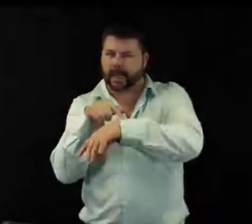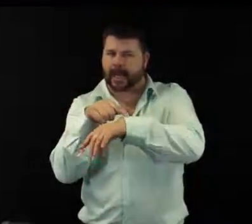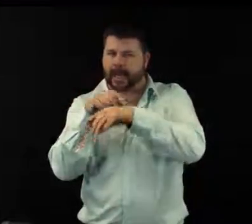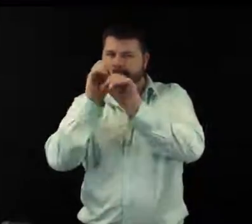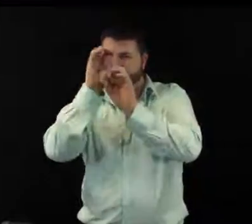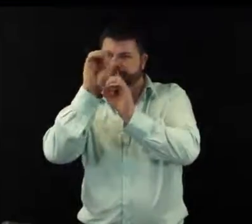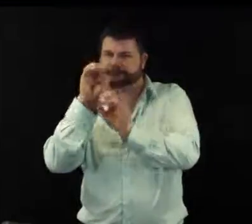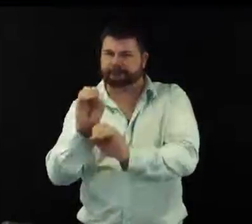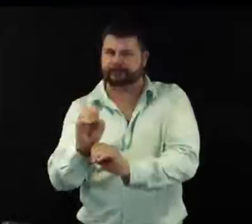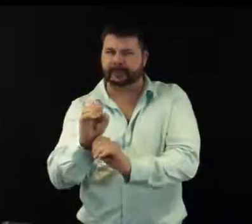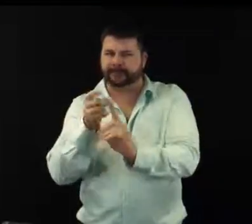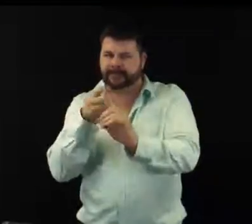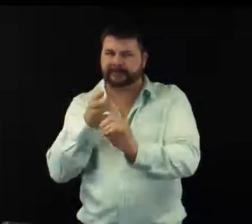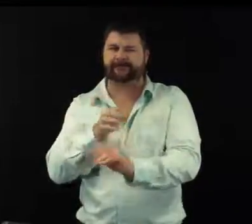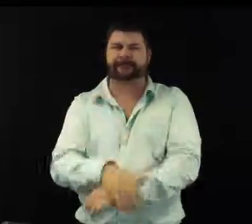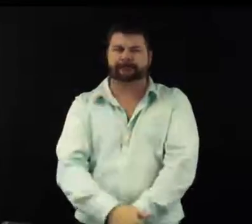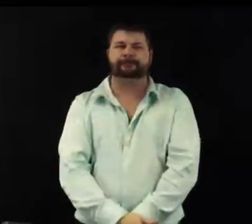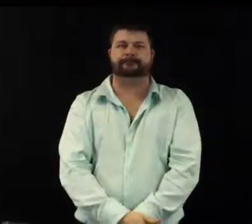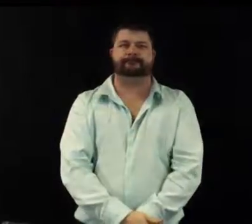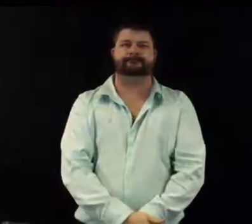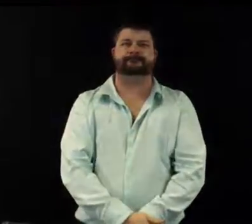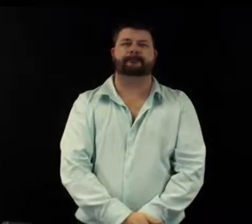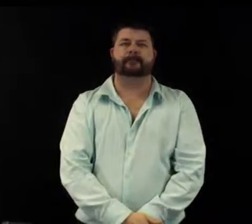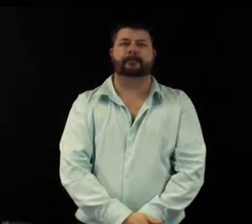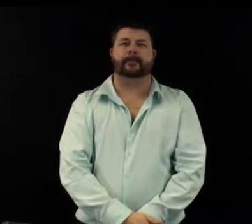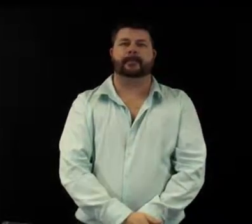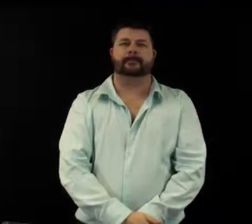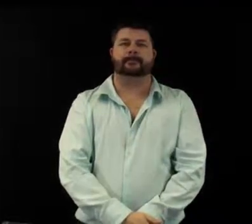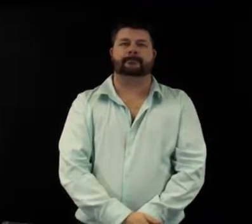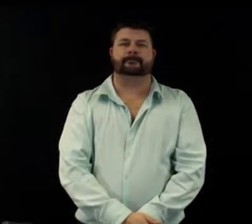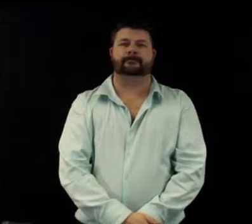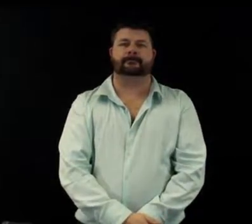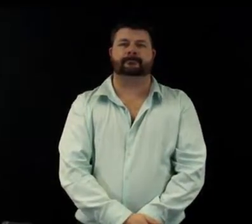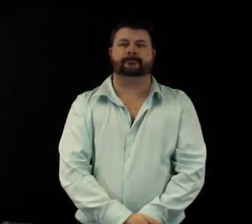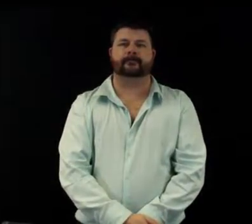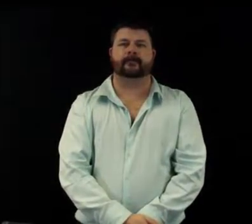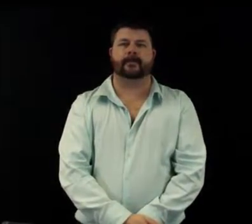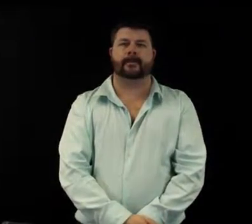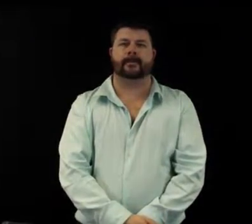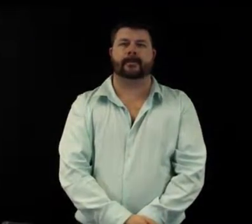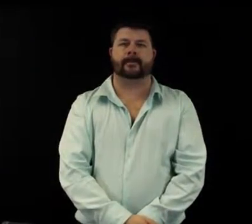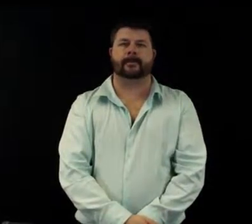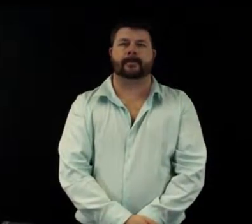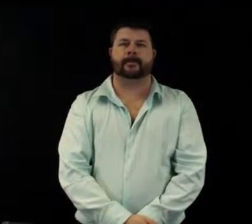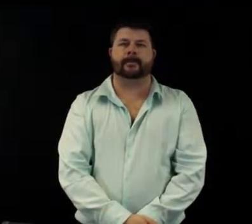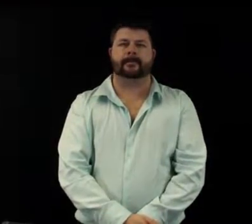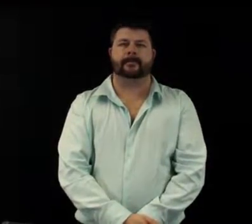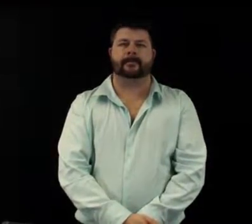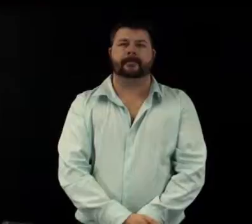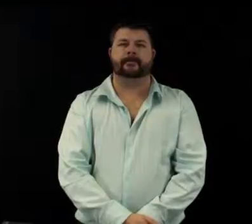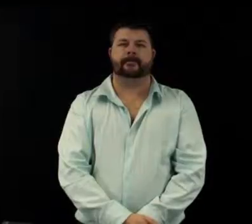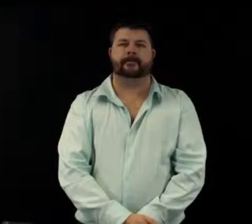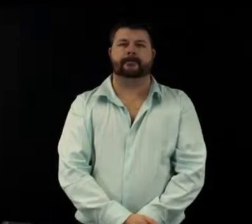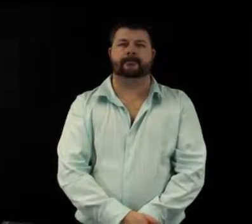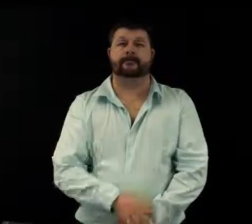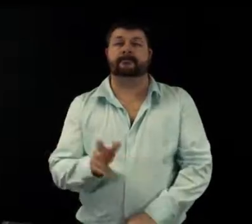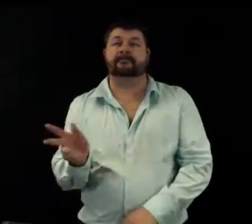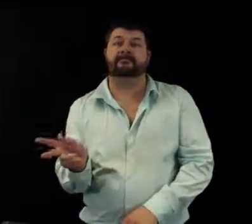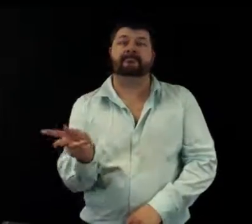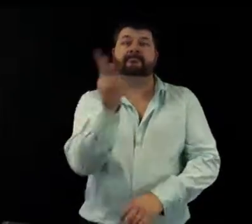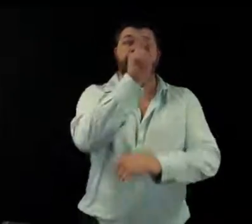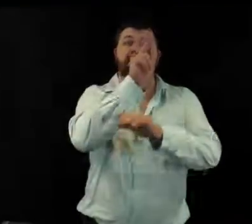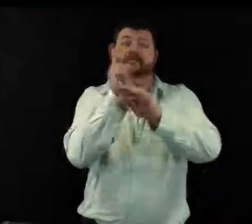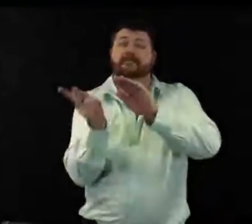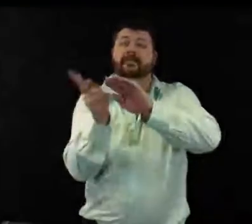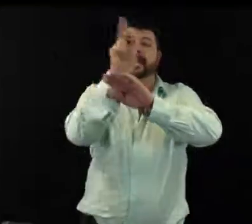of your day in the column on the right. You can quickly change to the current day by tapping on the Today button in the bottom left. You can